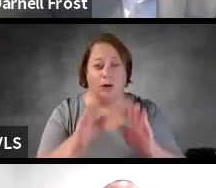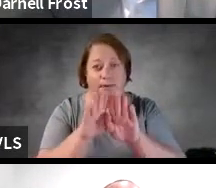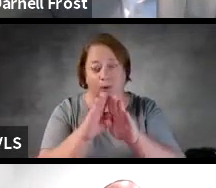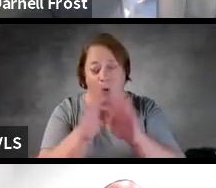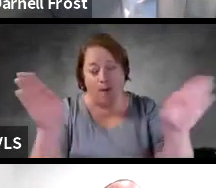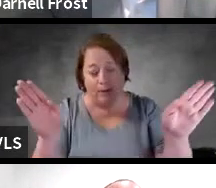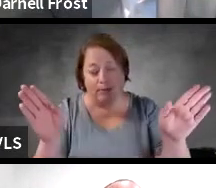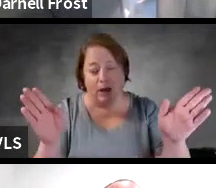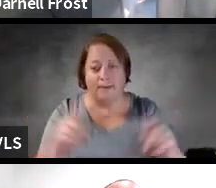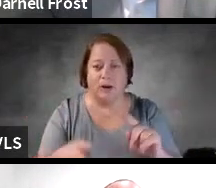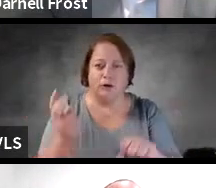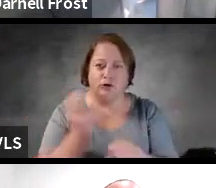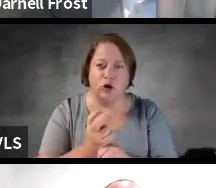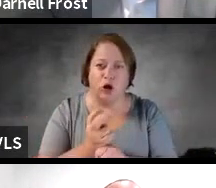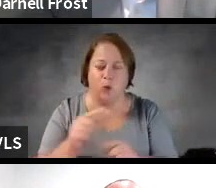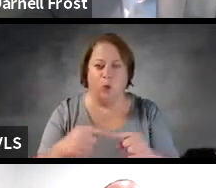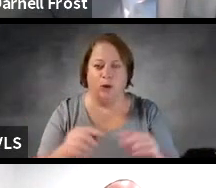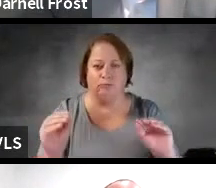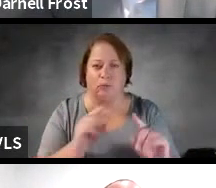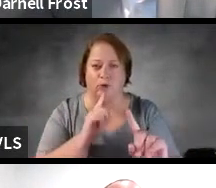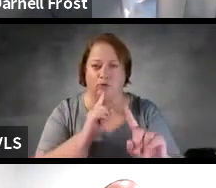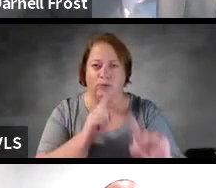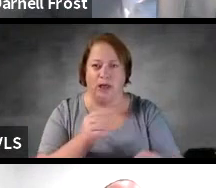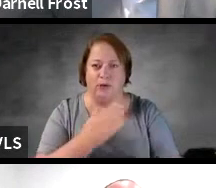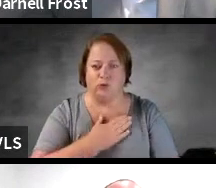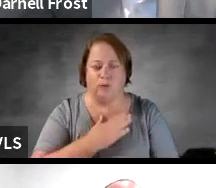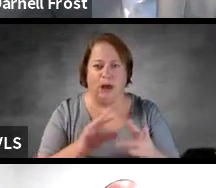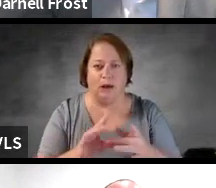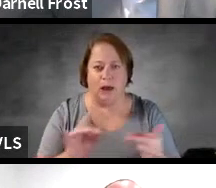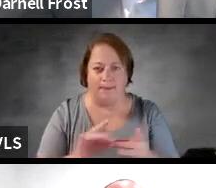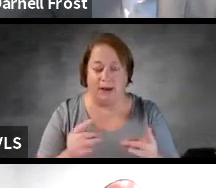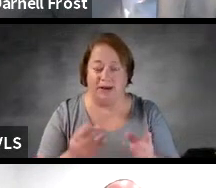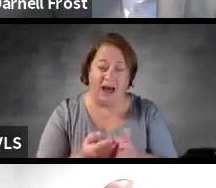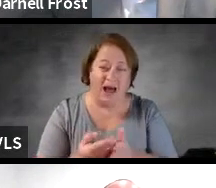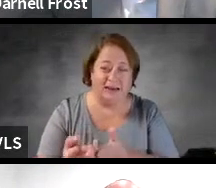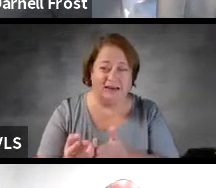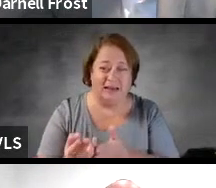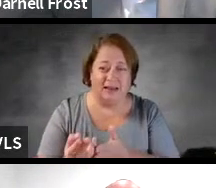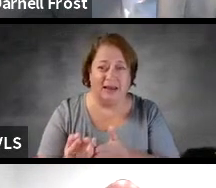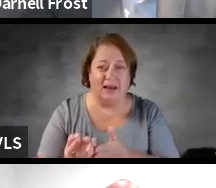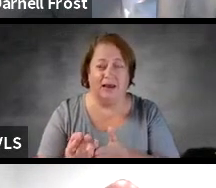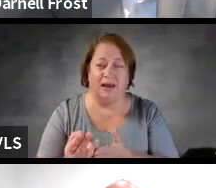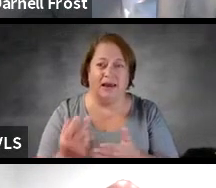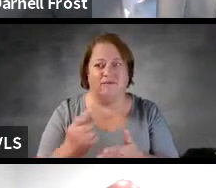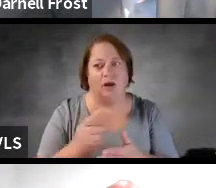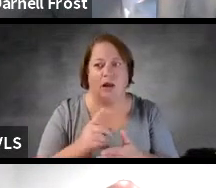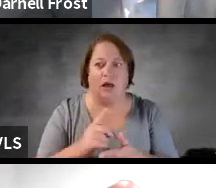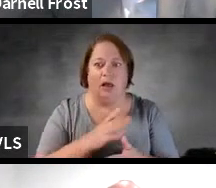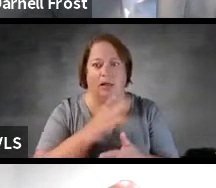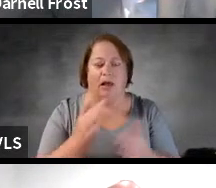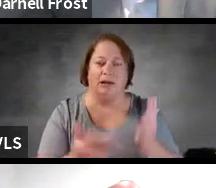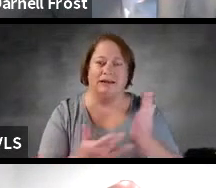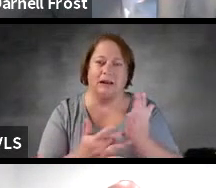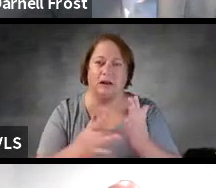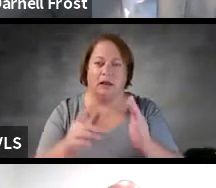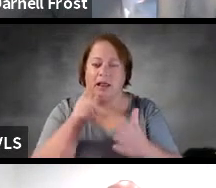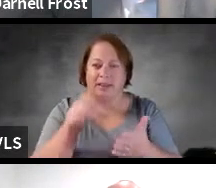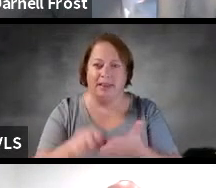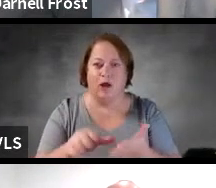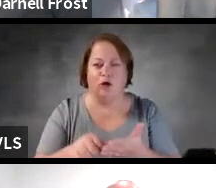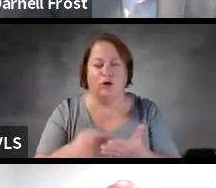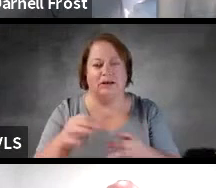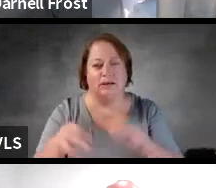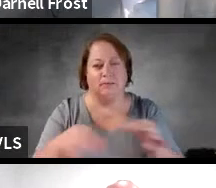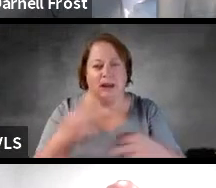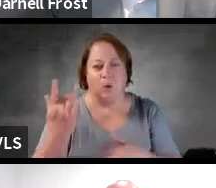to do that when I don't get a reply to my written public comment. Honestly, even a form letter explaining why the fund balances need to be at that level